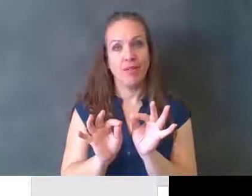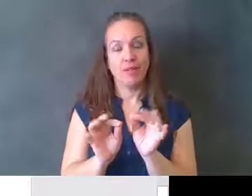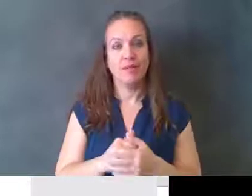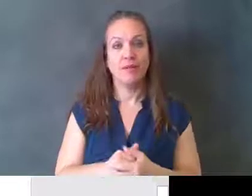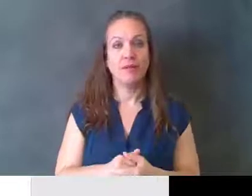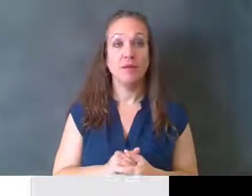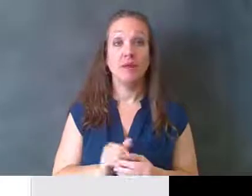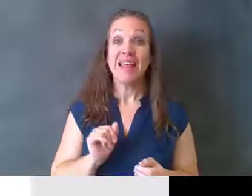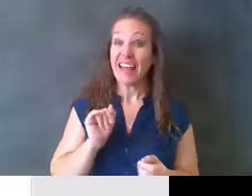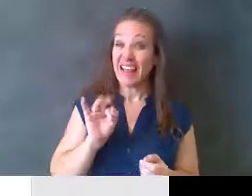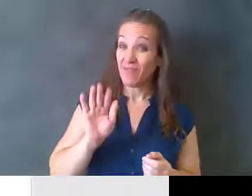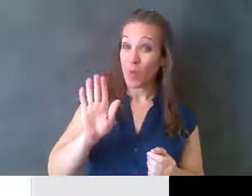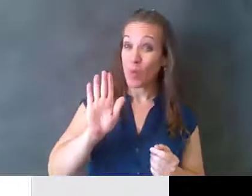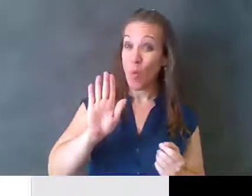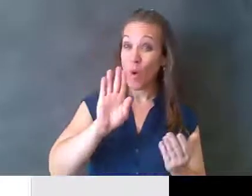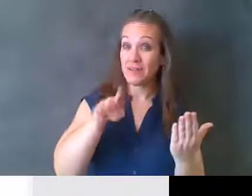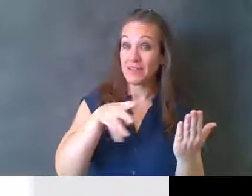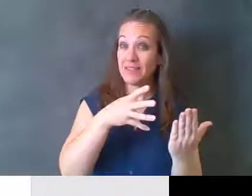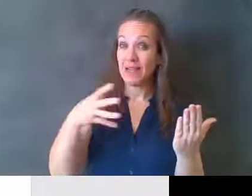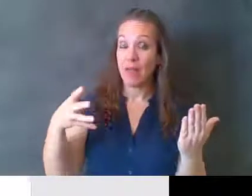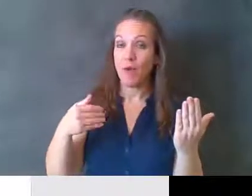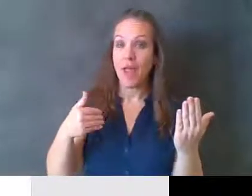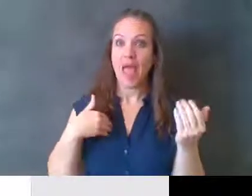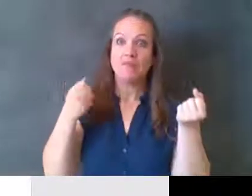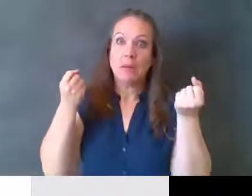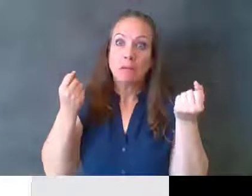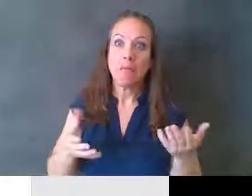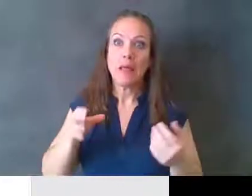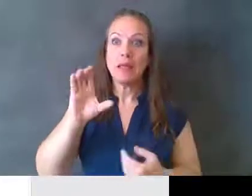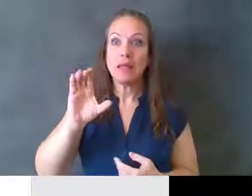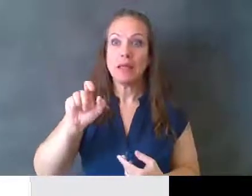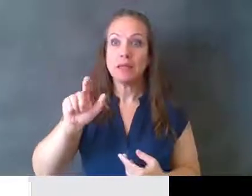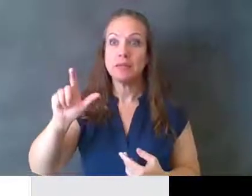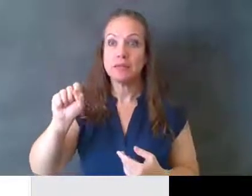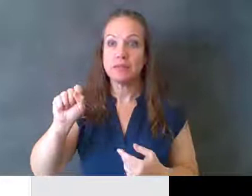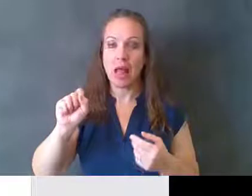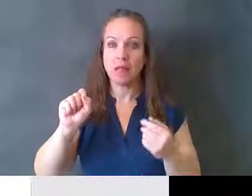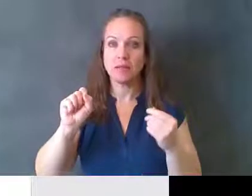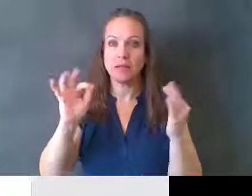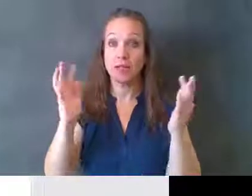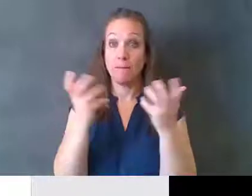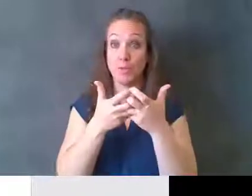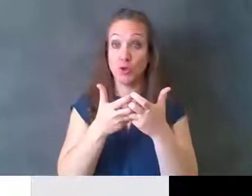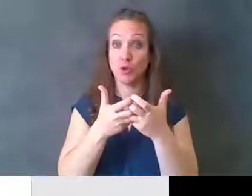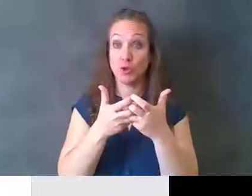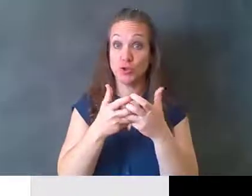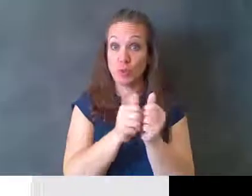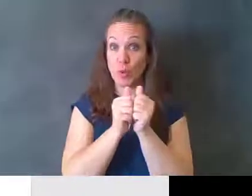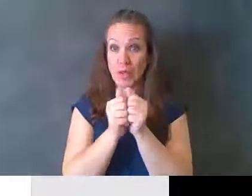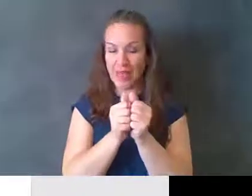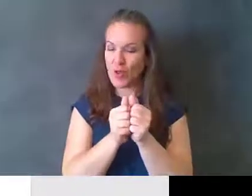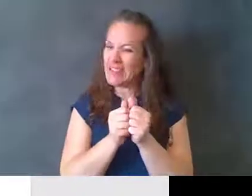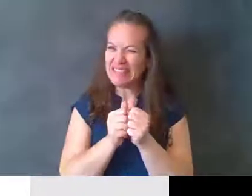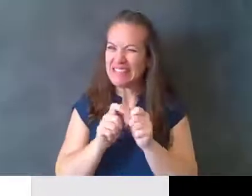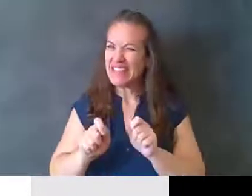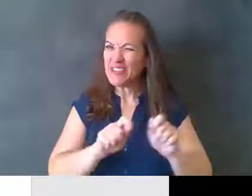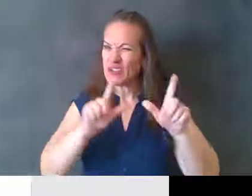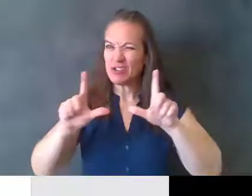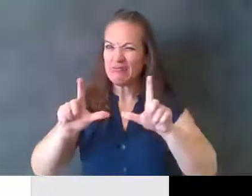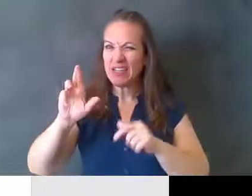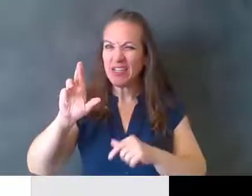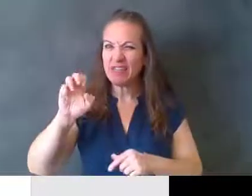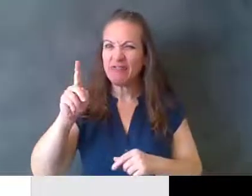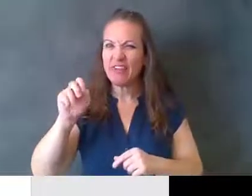table that has lots of merged cells, that can be really difficult for a screen reader to read properly and clearly convey